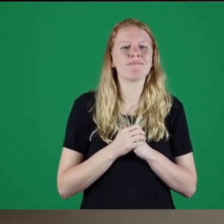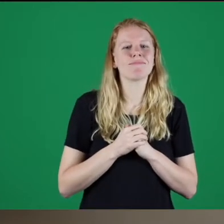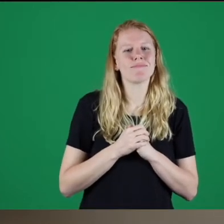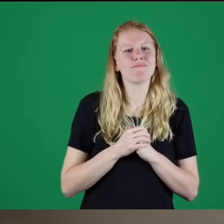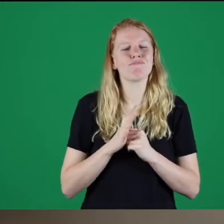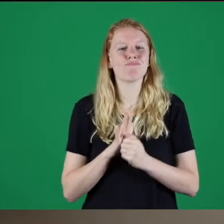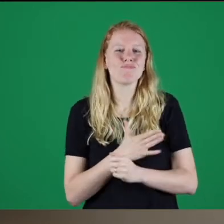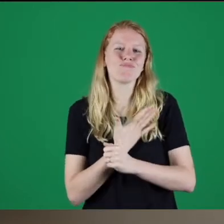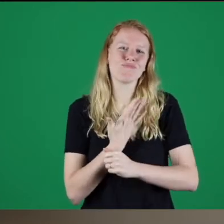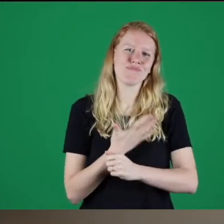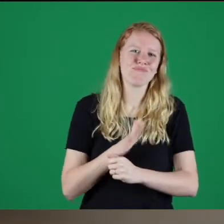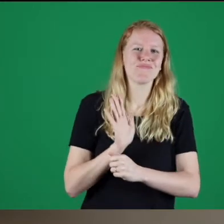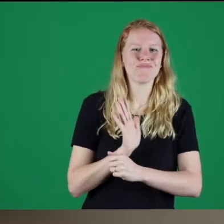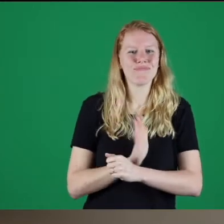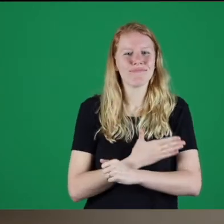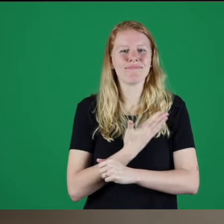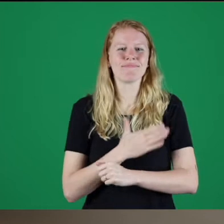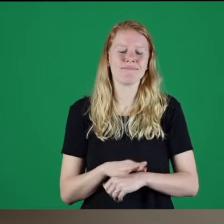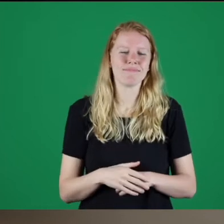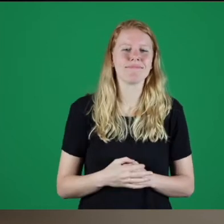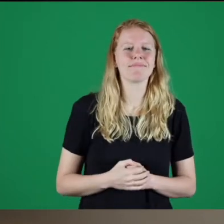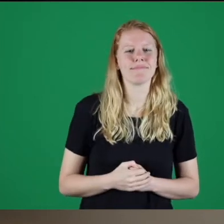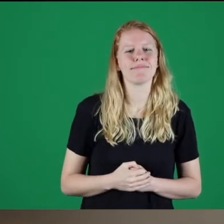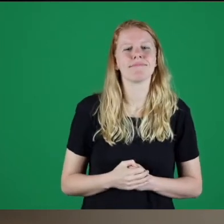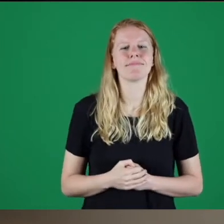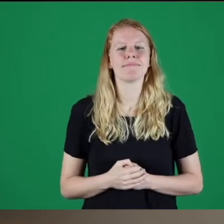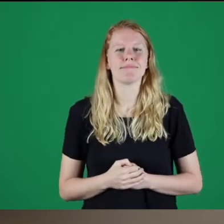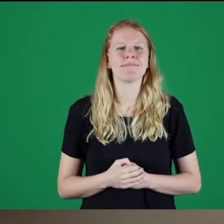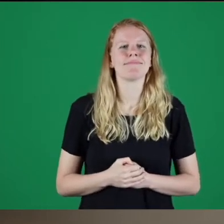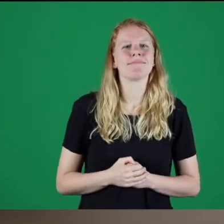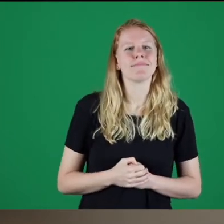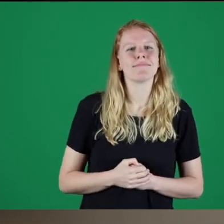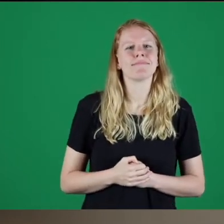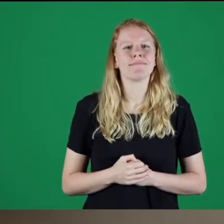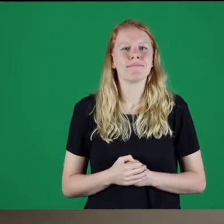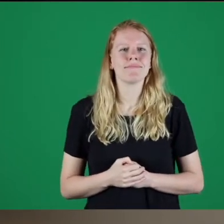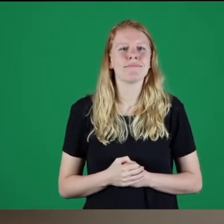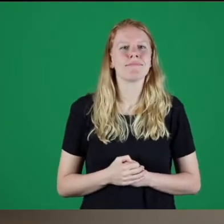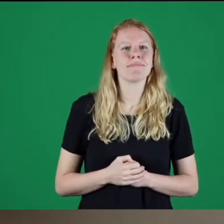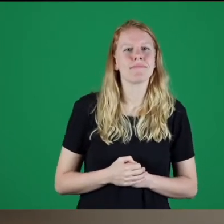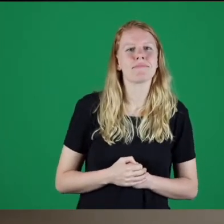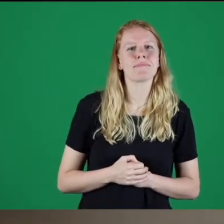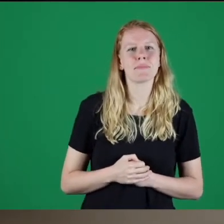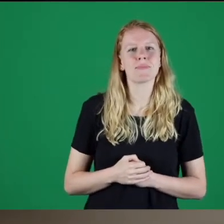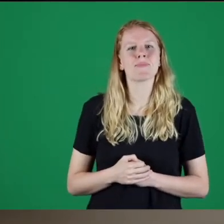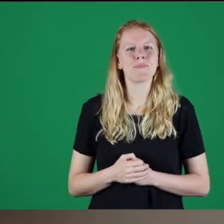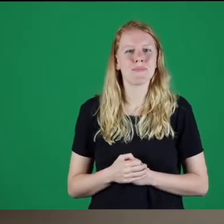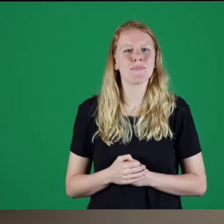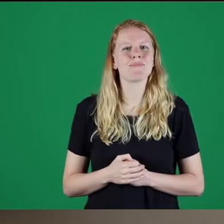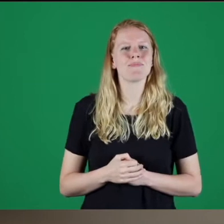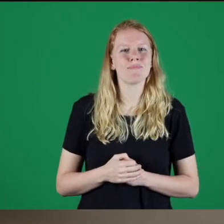Nyate jalia nye nyakale di bi jalia te korobo gajeli ke ninke jali ke